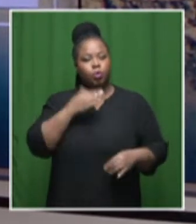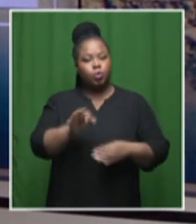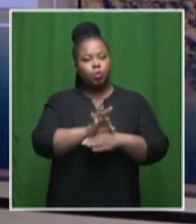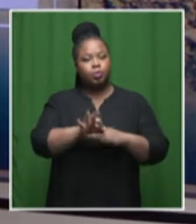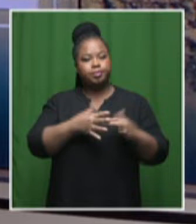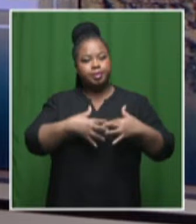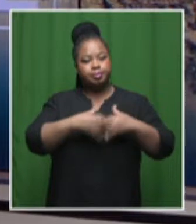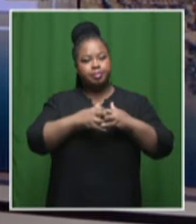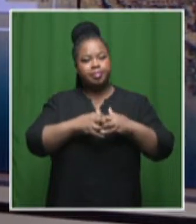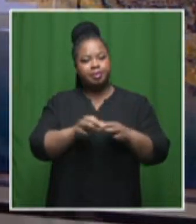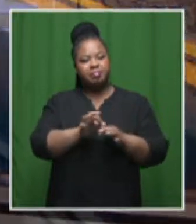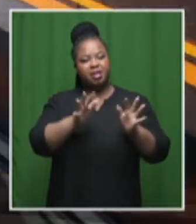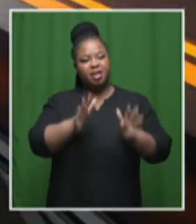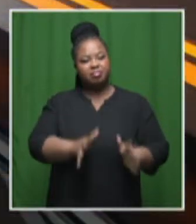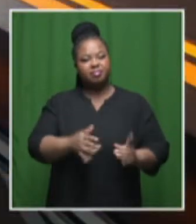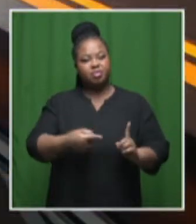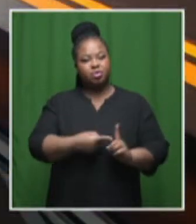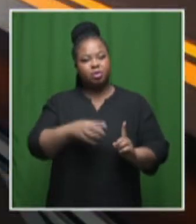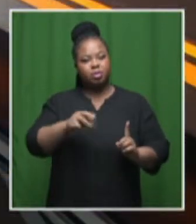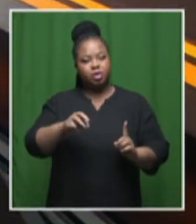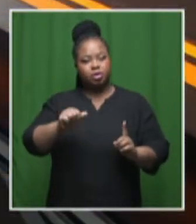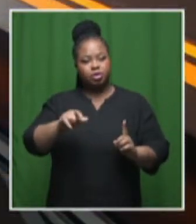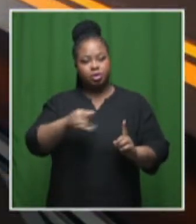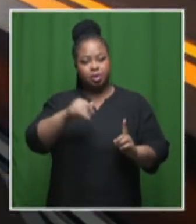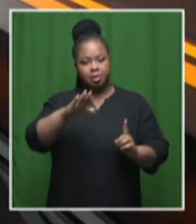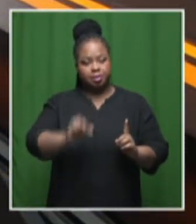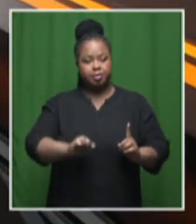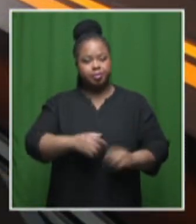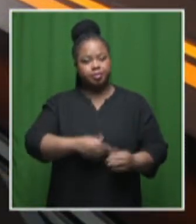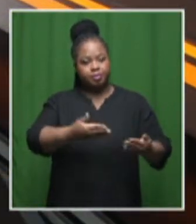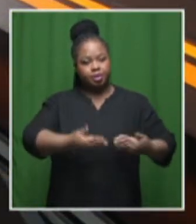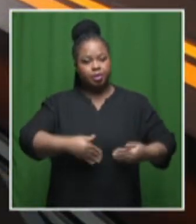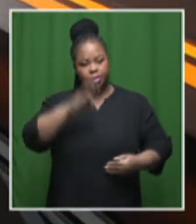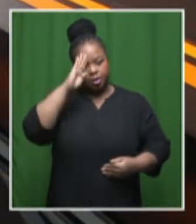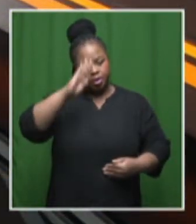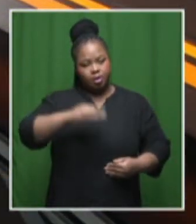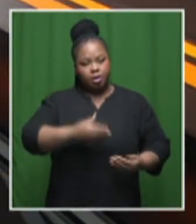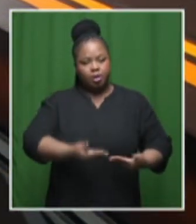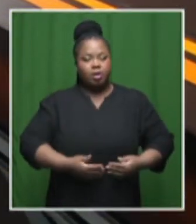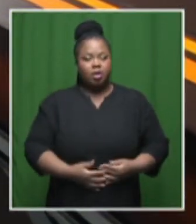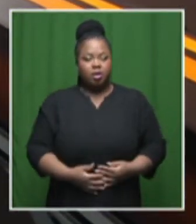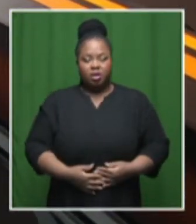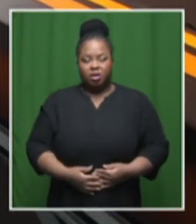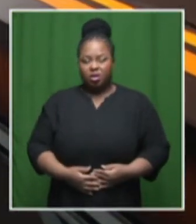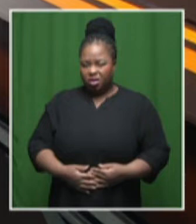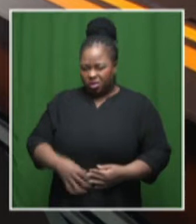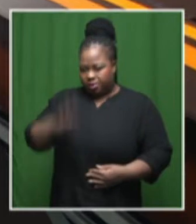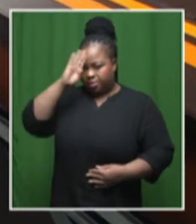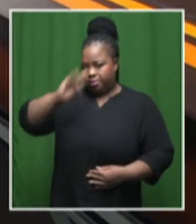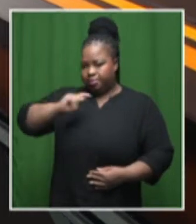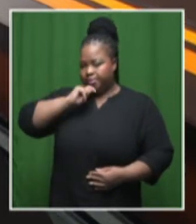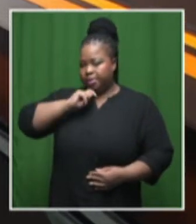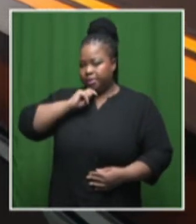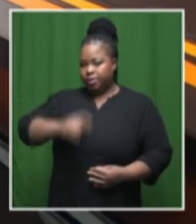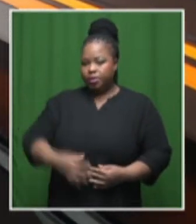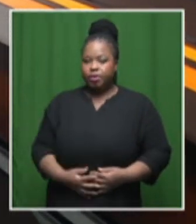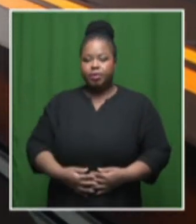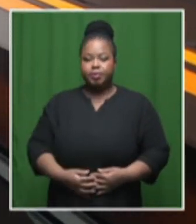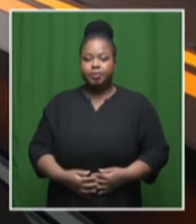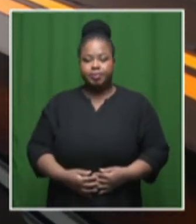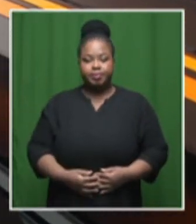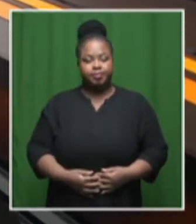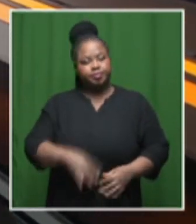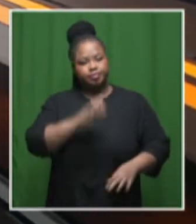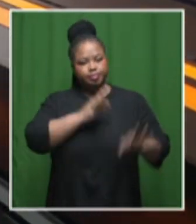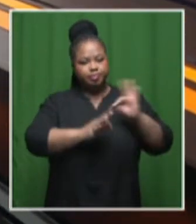Masechaba Moloi. Masechaba, very good morning. Thank you so much for joining us. Welcome to Morning Live. Good morning. Good to have you. Now tell us